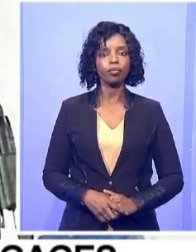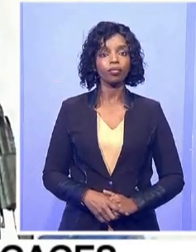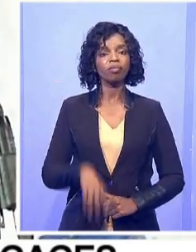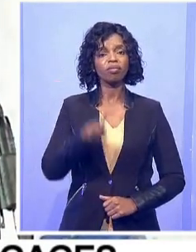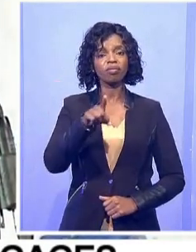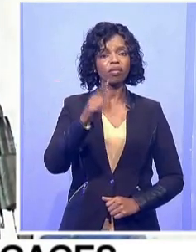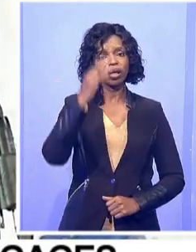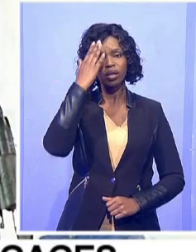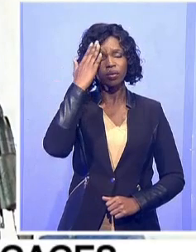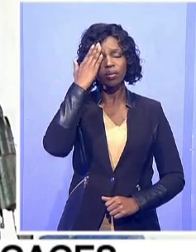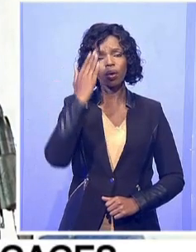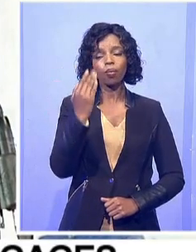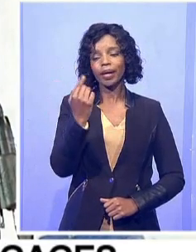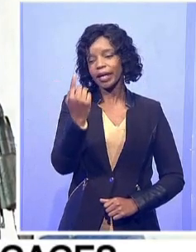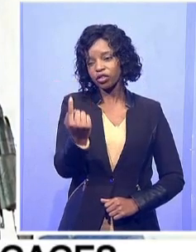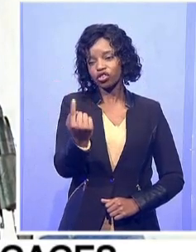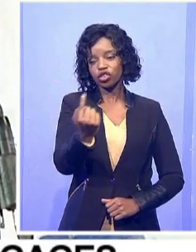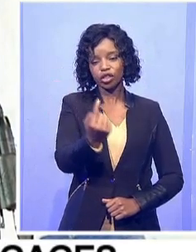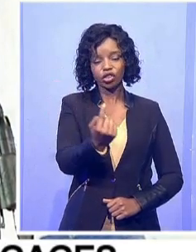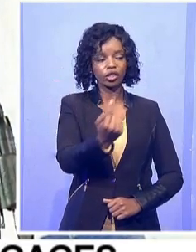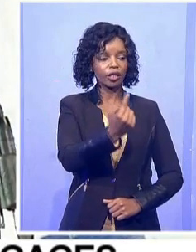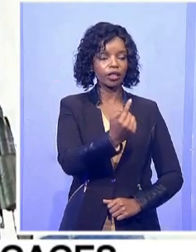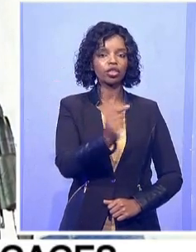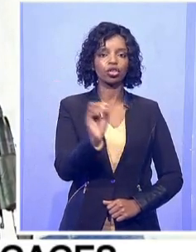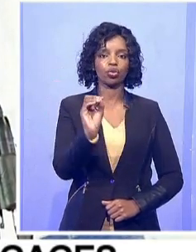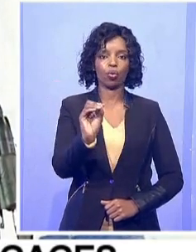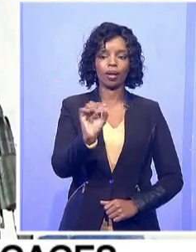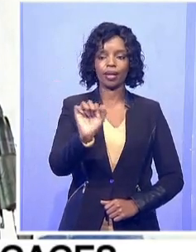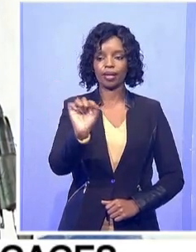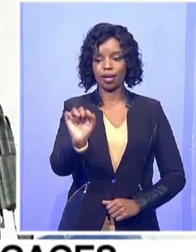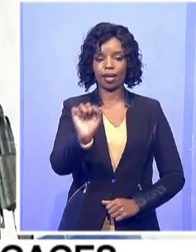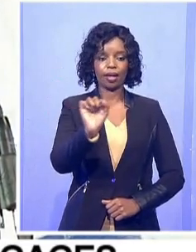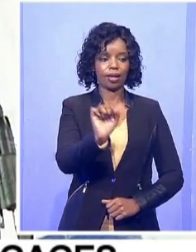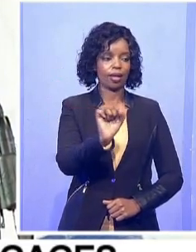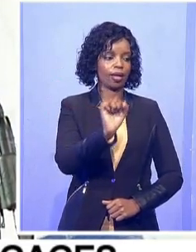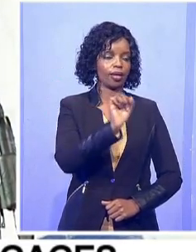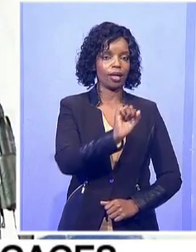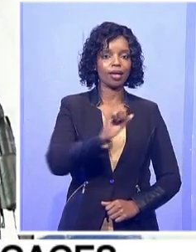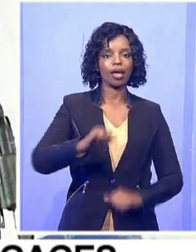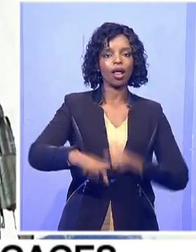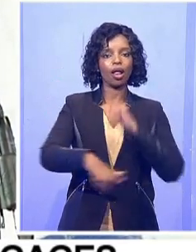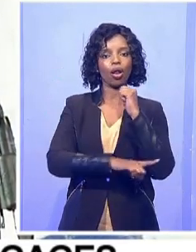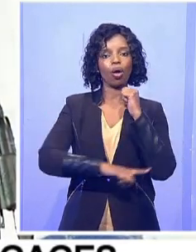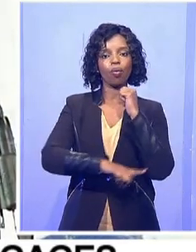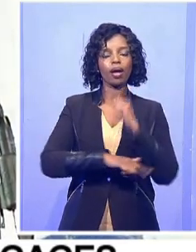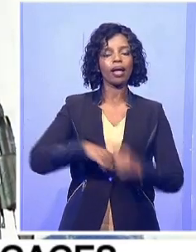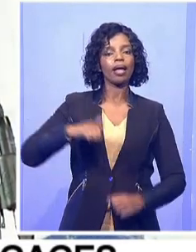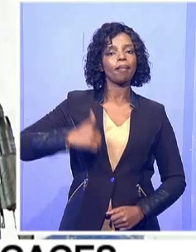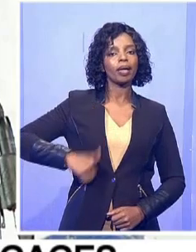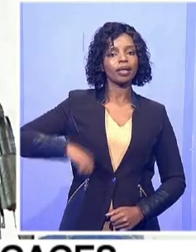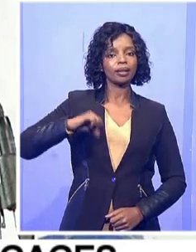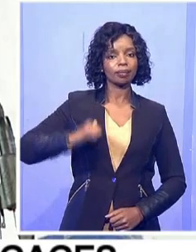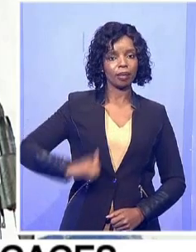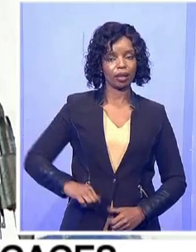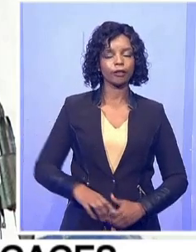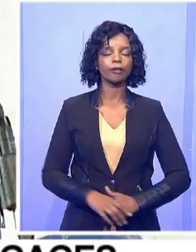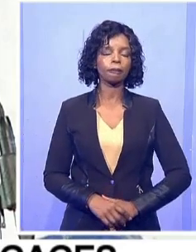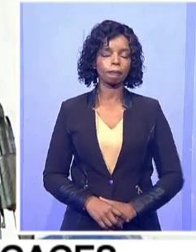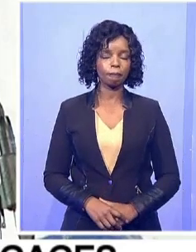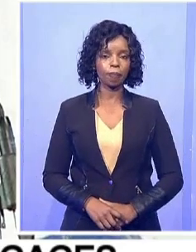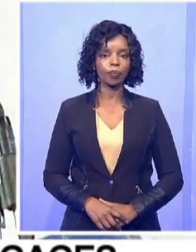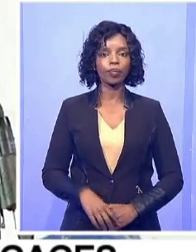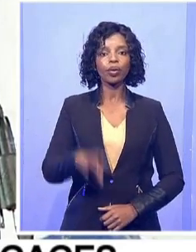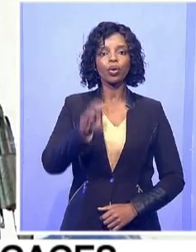is from a local municipality. There are local issues, there are